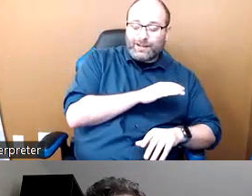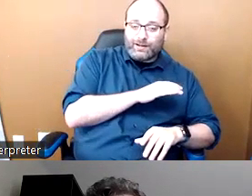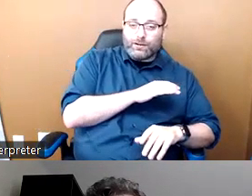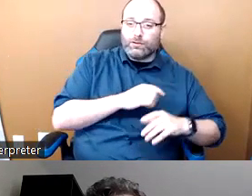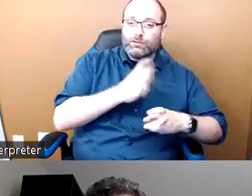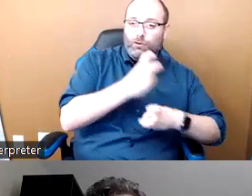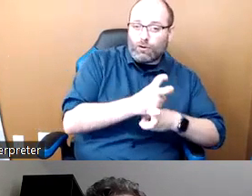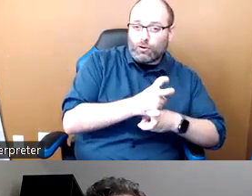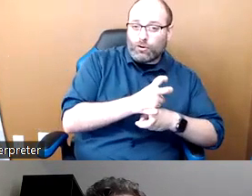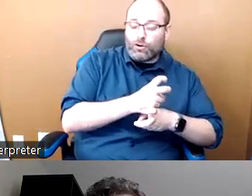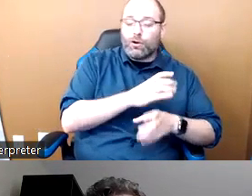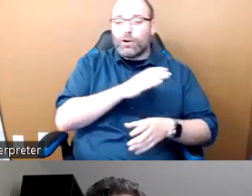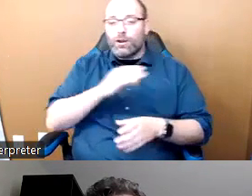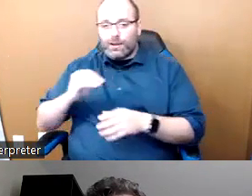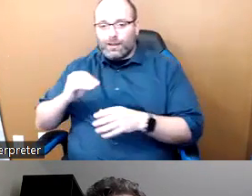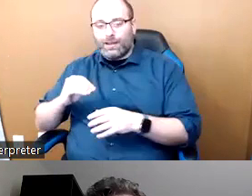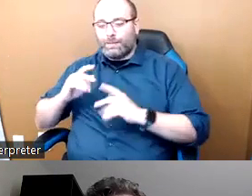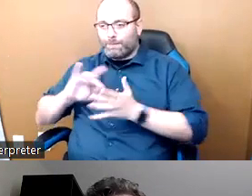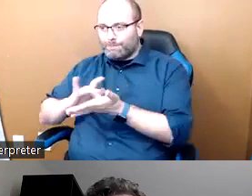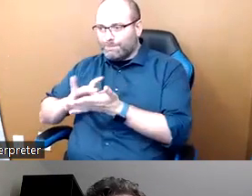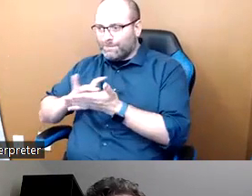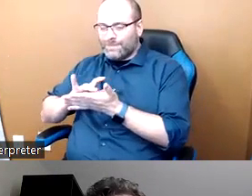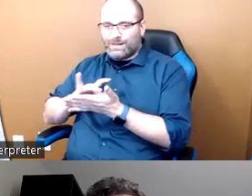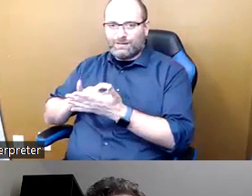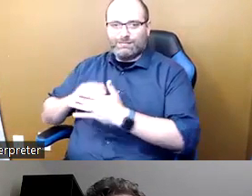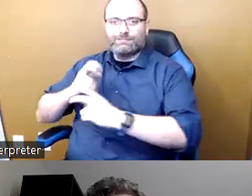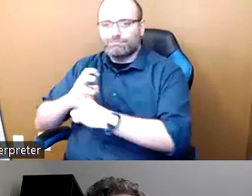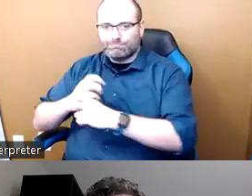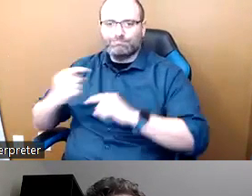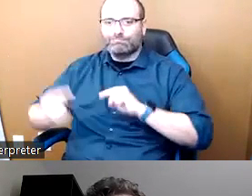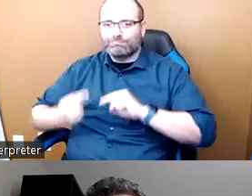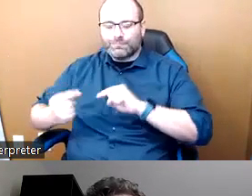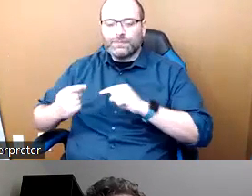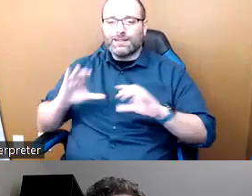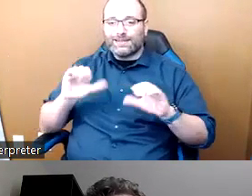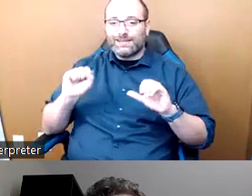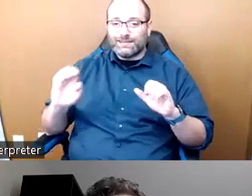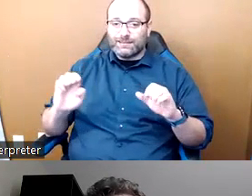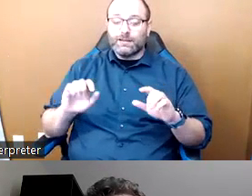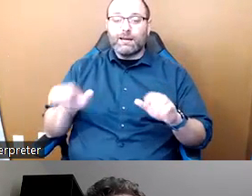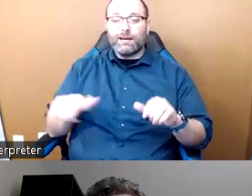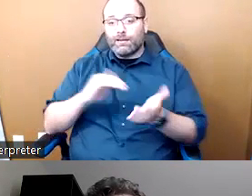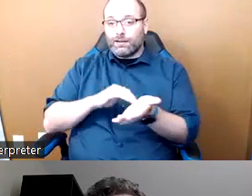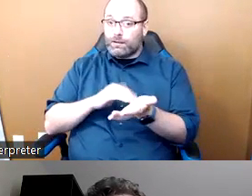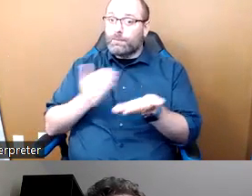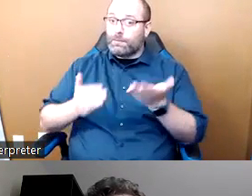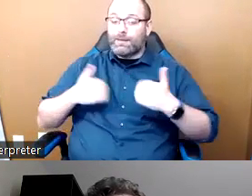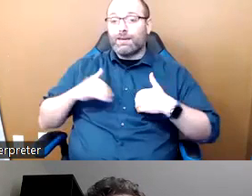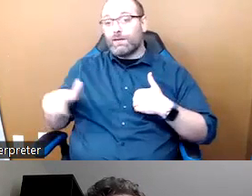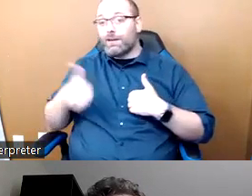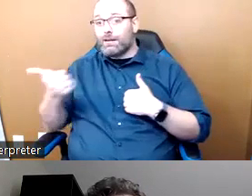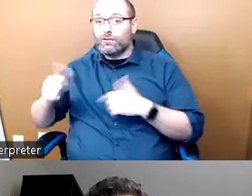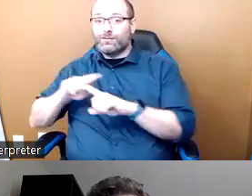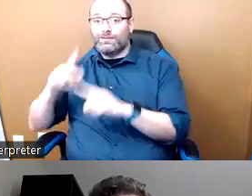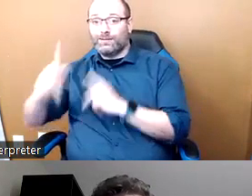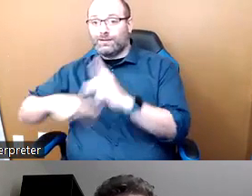cases, that you have like other, you know, experts or like other clinicians who have maybe more experience, or like who also have experience to